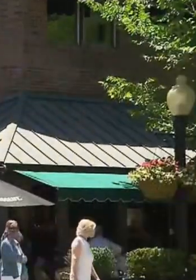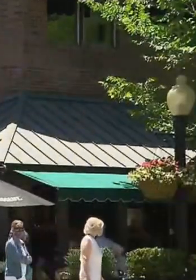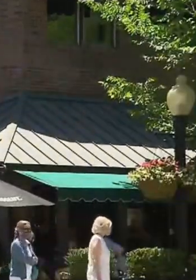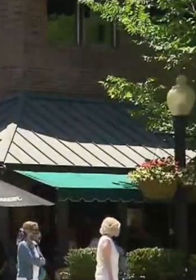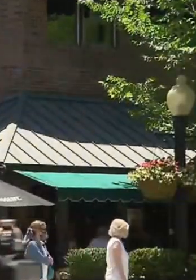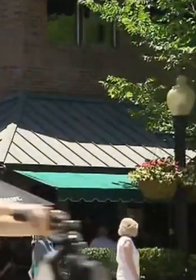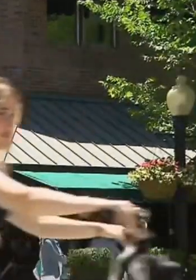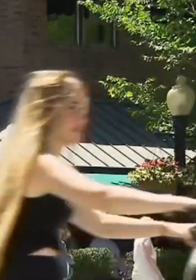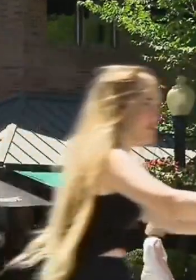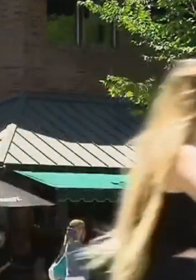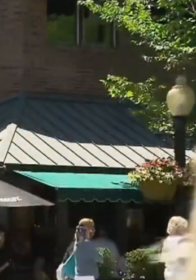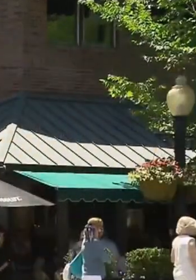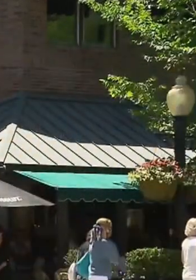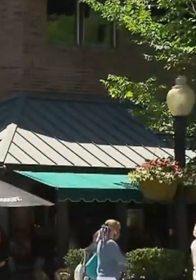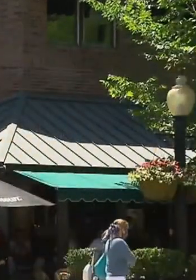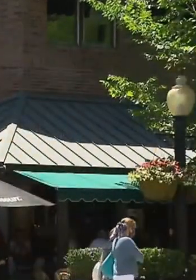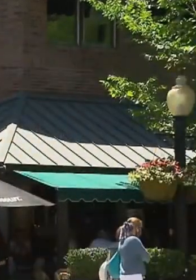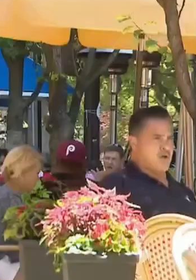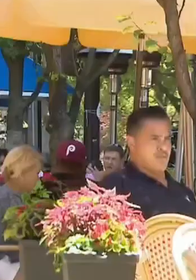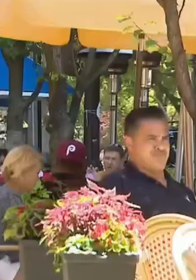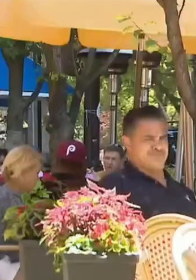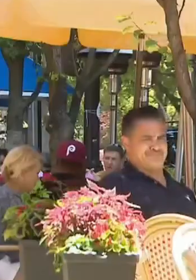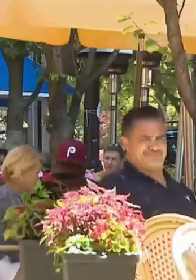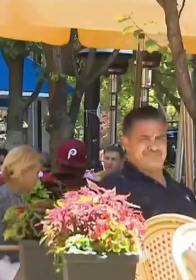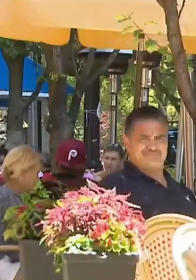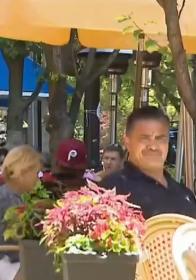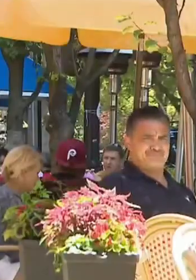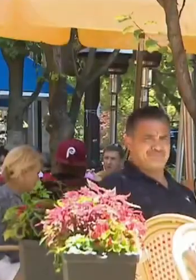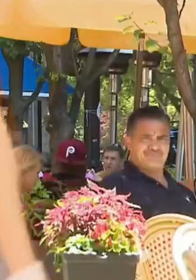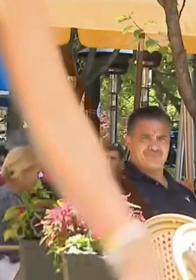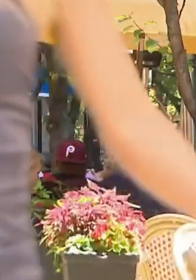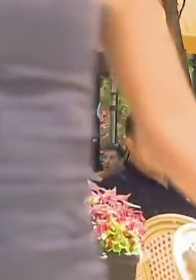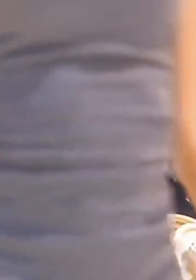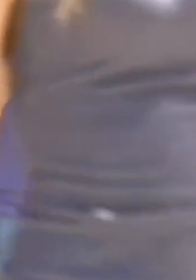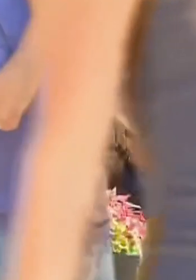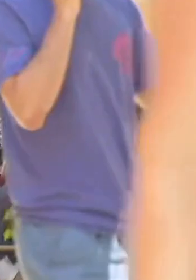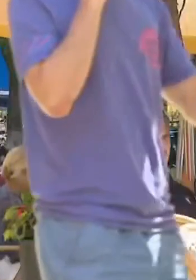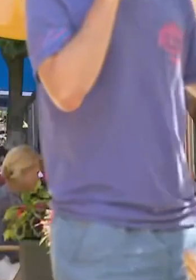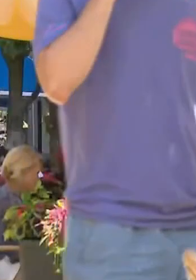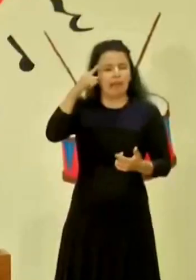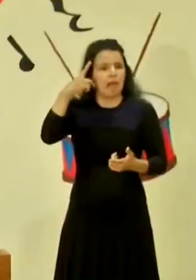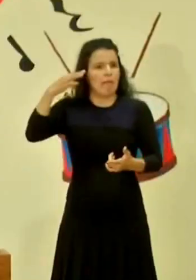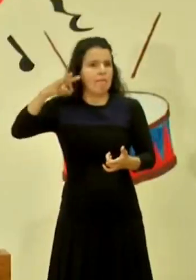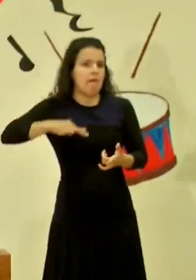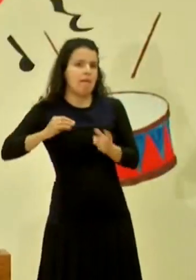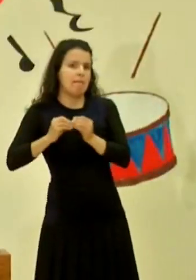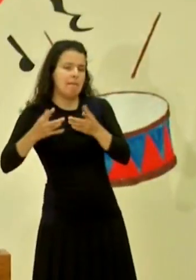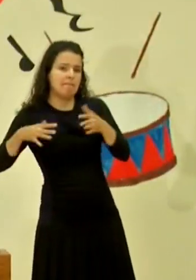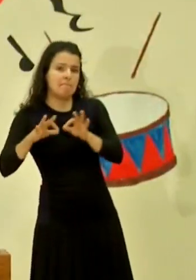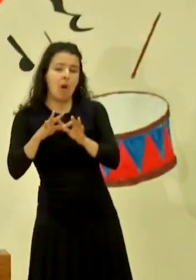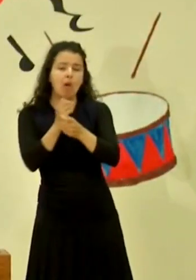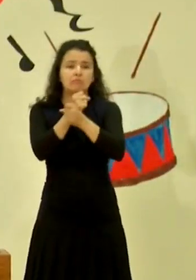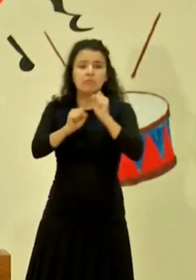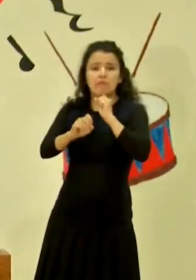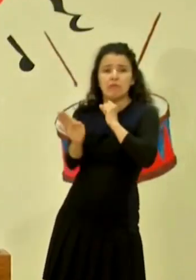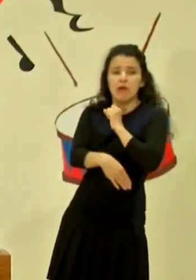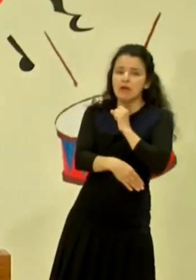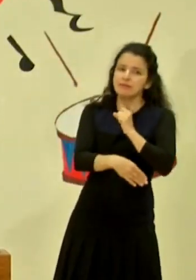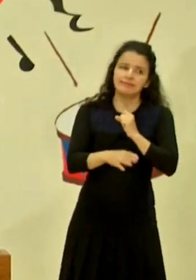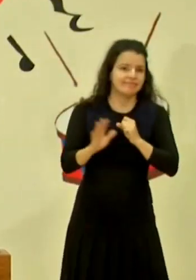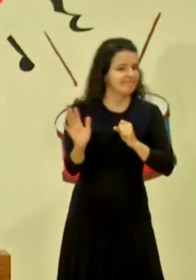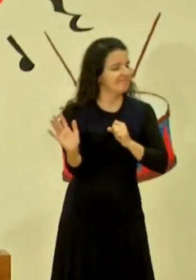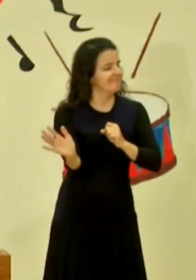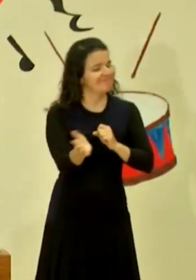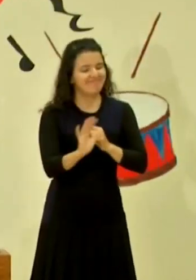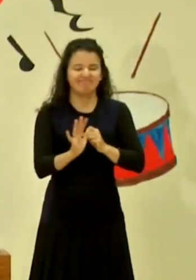It's a gorgeous start to the long holiday weekend, but Mayor Lori Lightfoot was not in a lighthearted mood. We're not going to hesitate to shut you down, and if you are